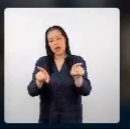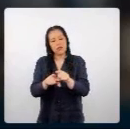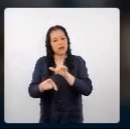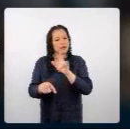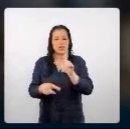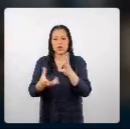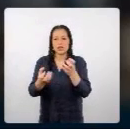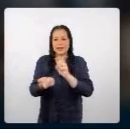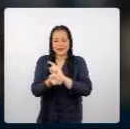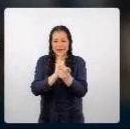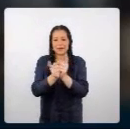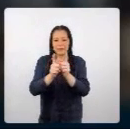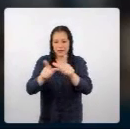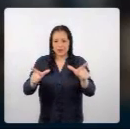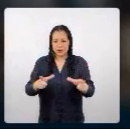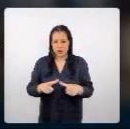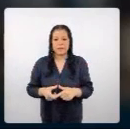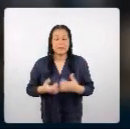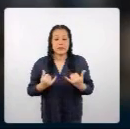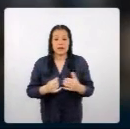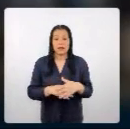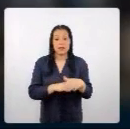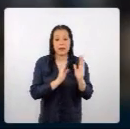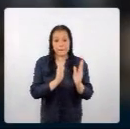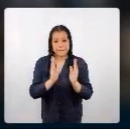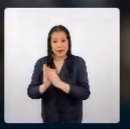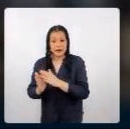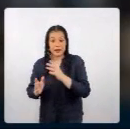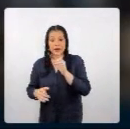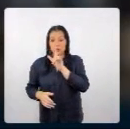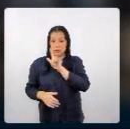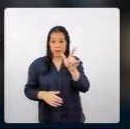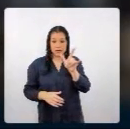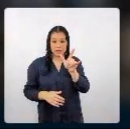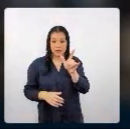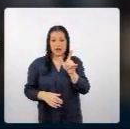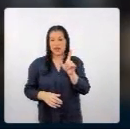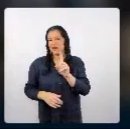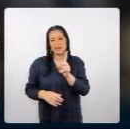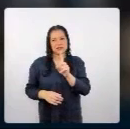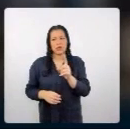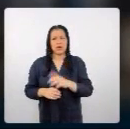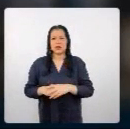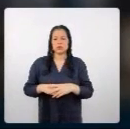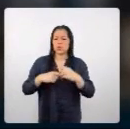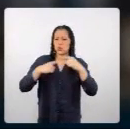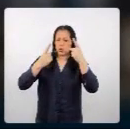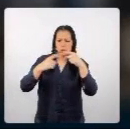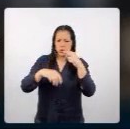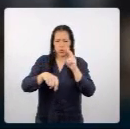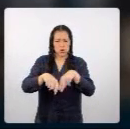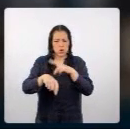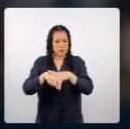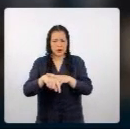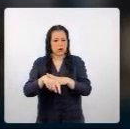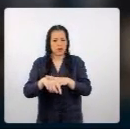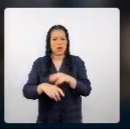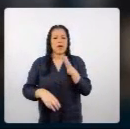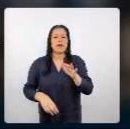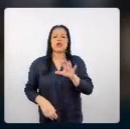Now, travel planning is not very popular here, at least amongst 70%